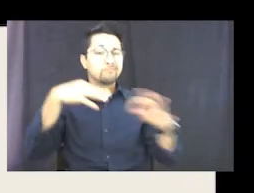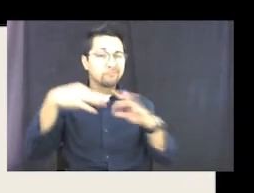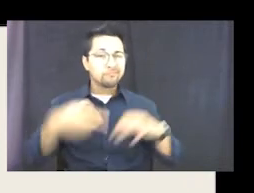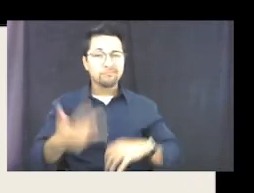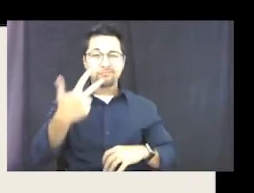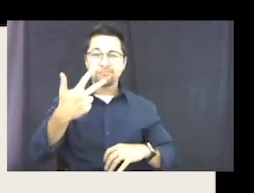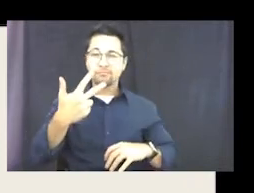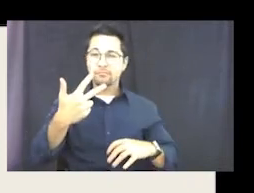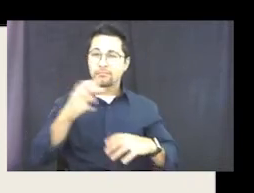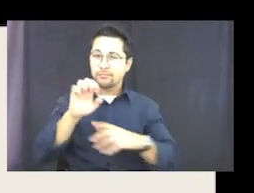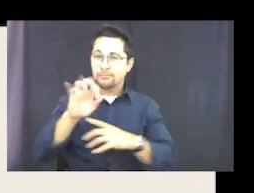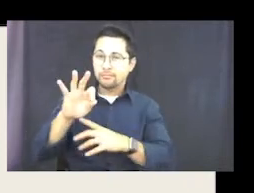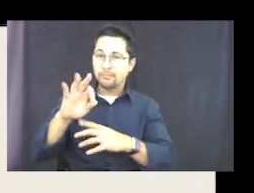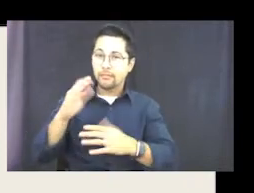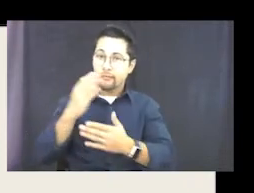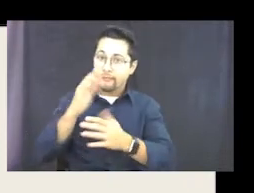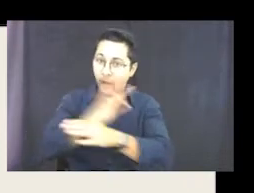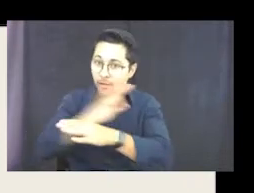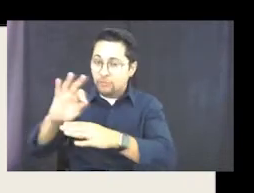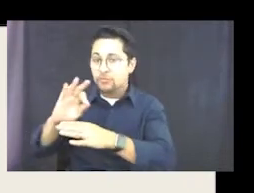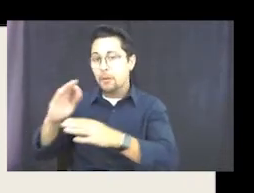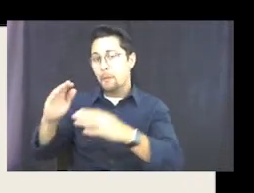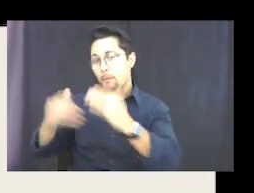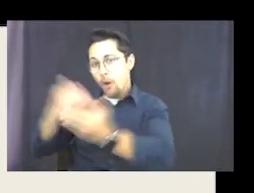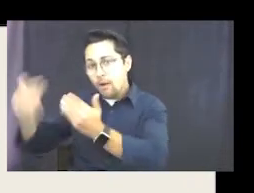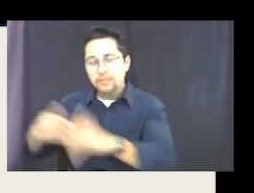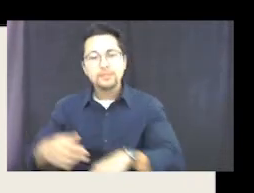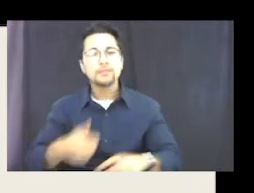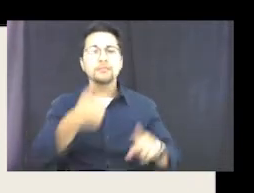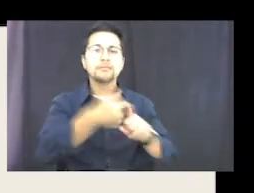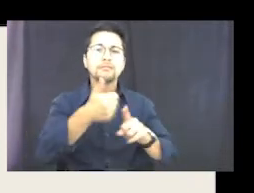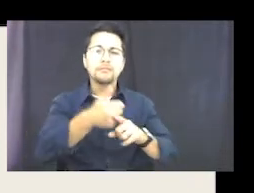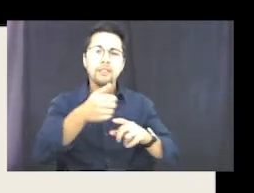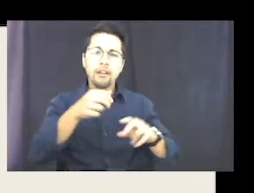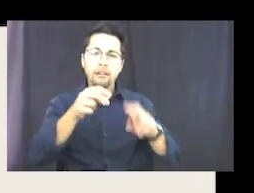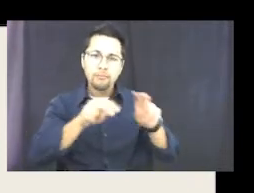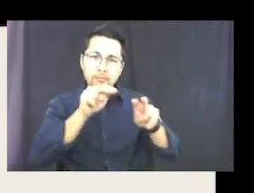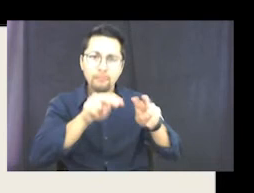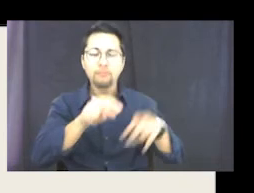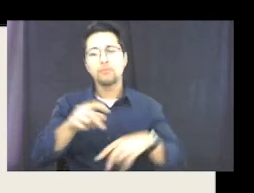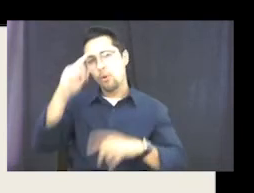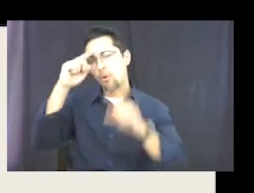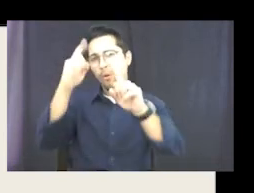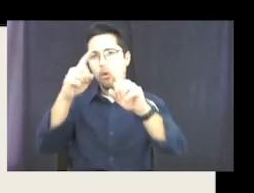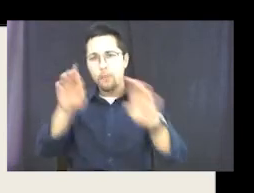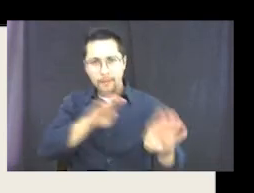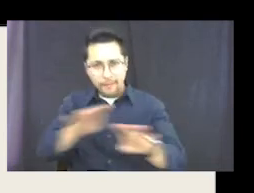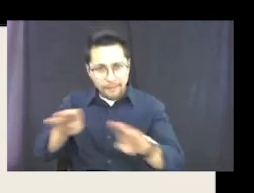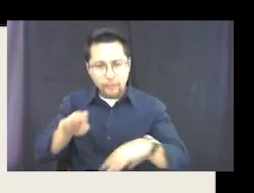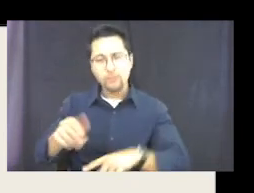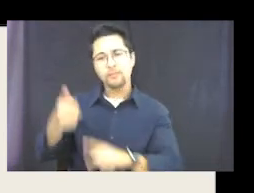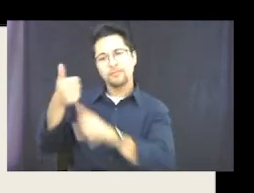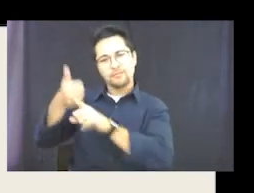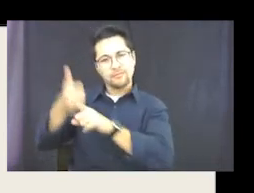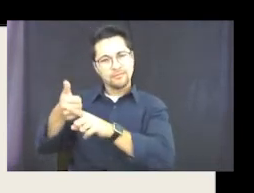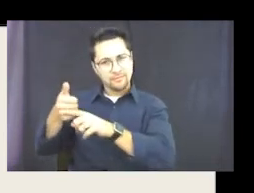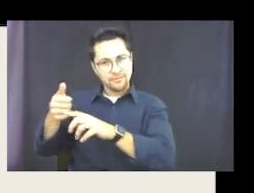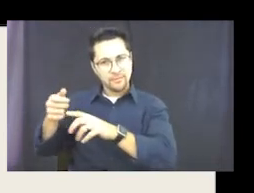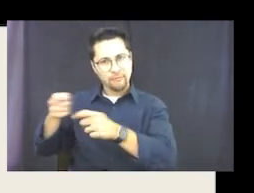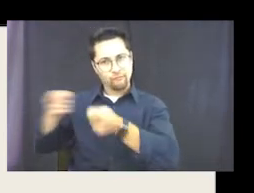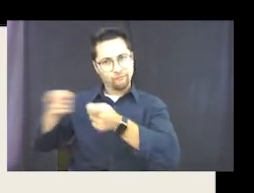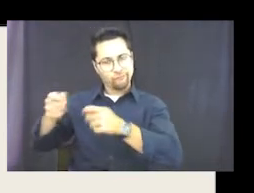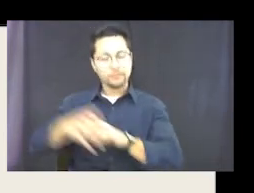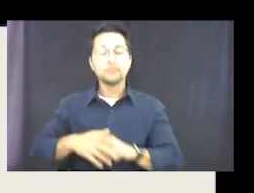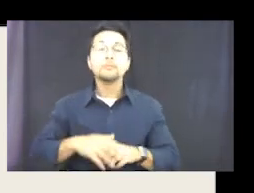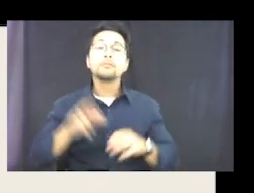functioning processes, including the planning process, self-monitoring and goal-directed behavior, and self-regulation. Also,